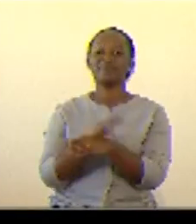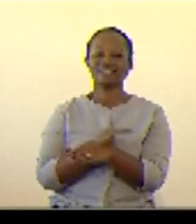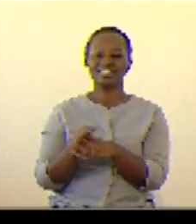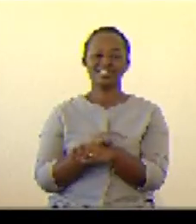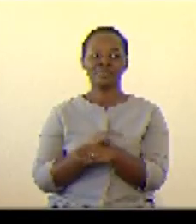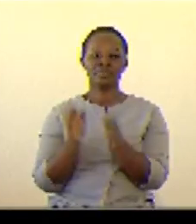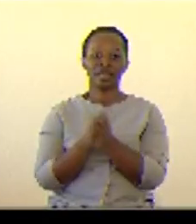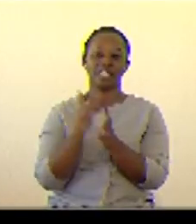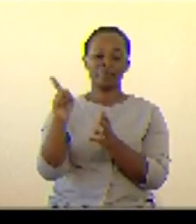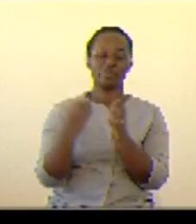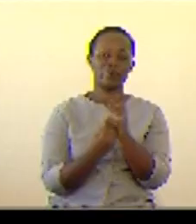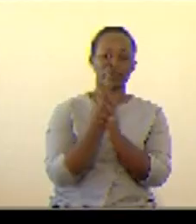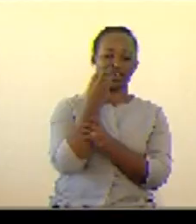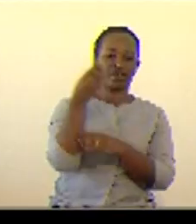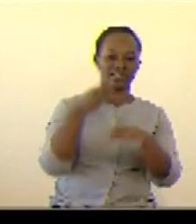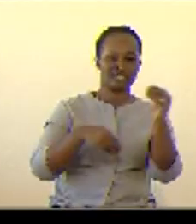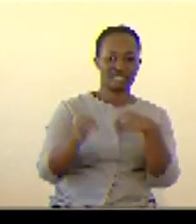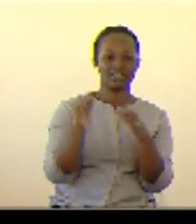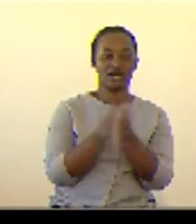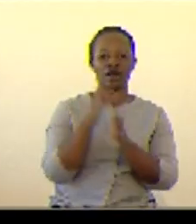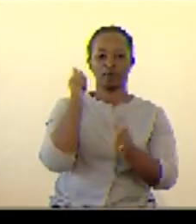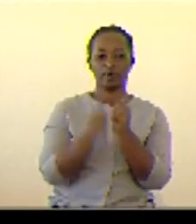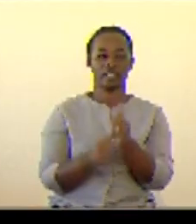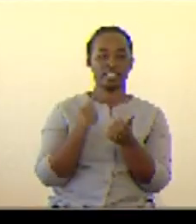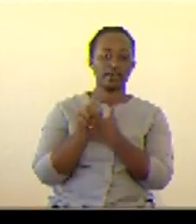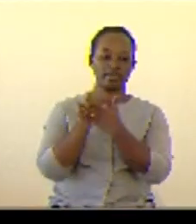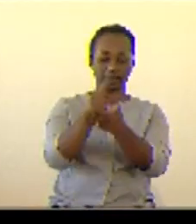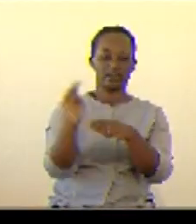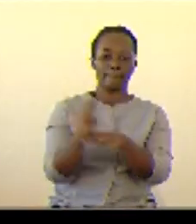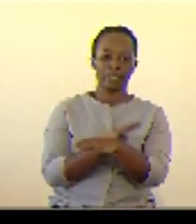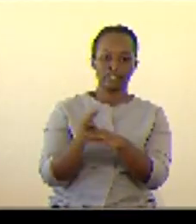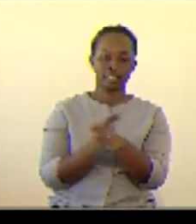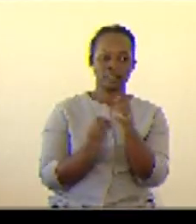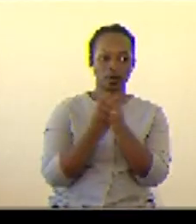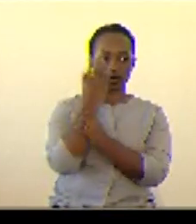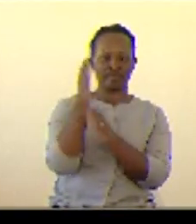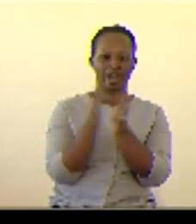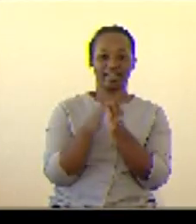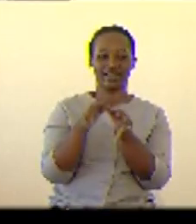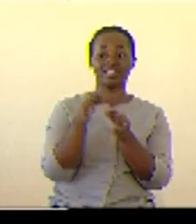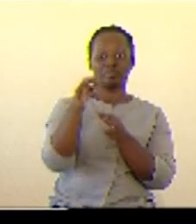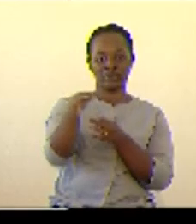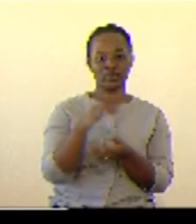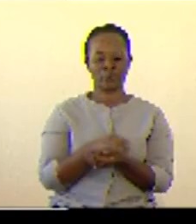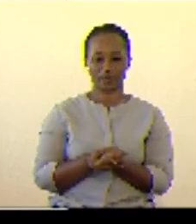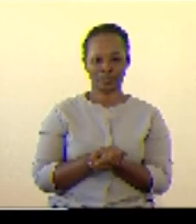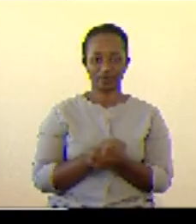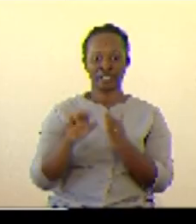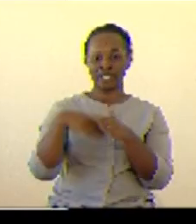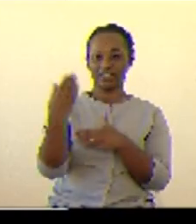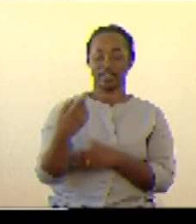this increases sales and which facilitates business growth and expansion. Then we